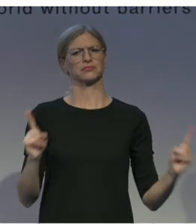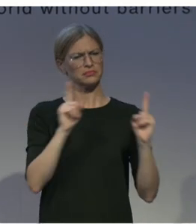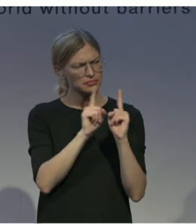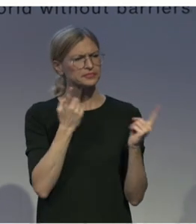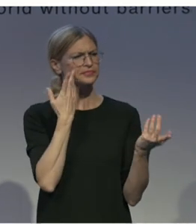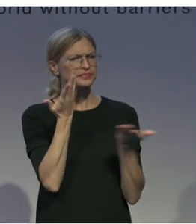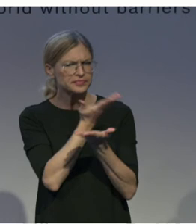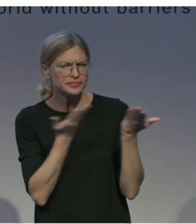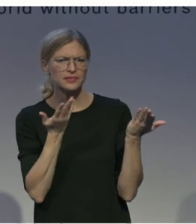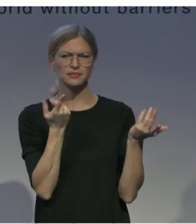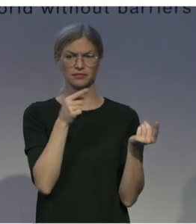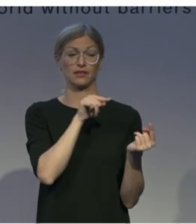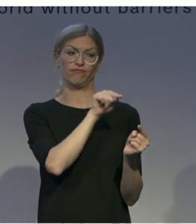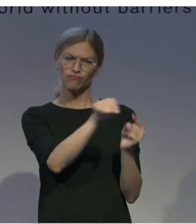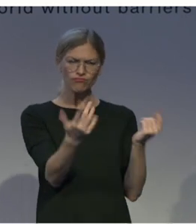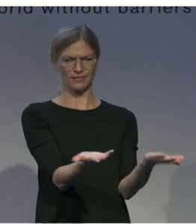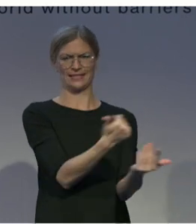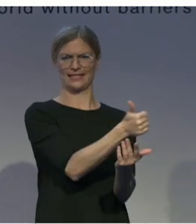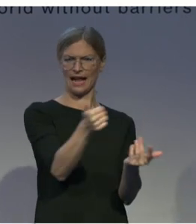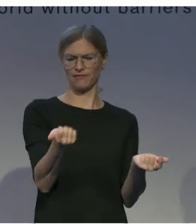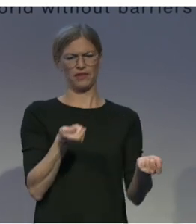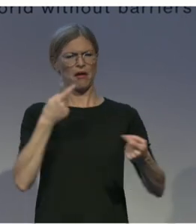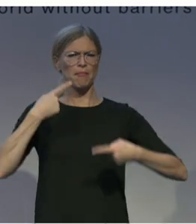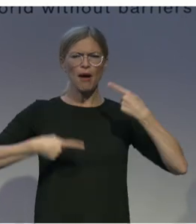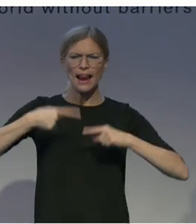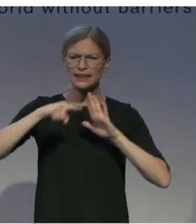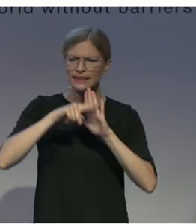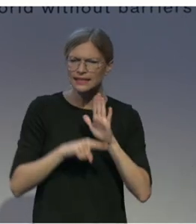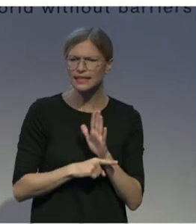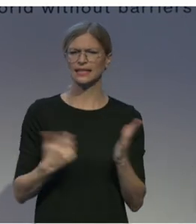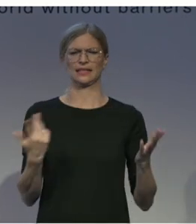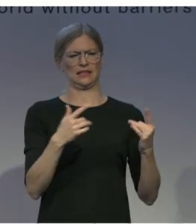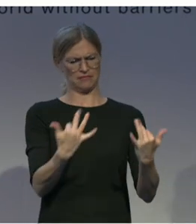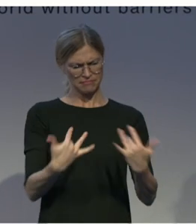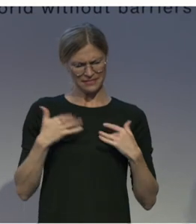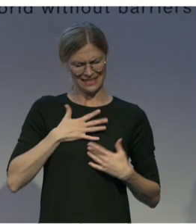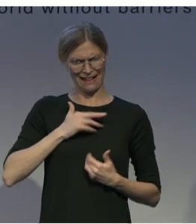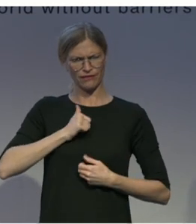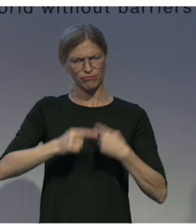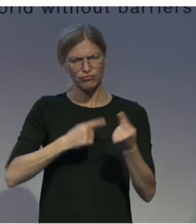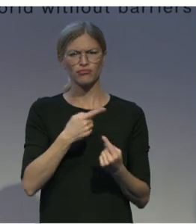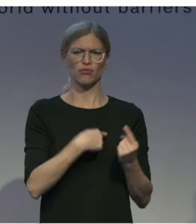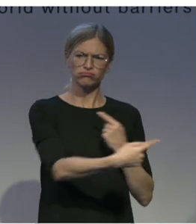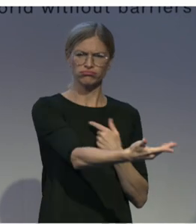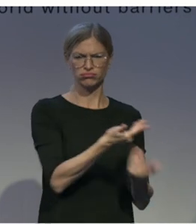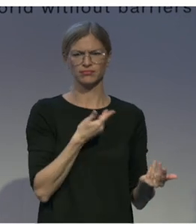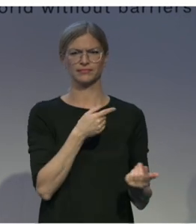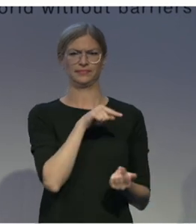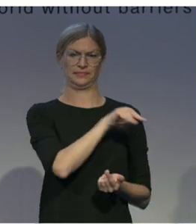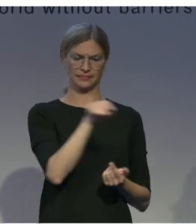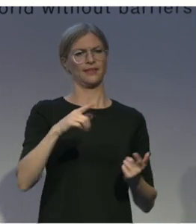talk about the policy issues that impact their lives. So an opportunity for them to really make a difference and have their voices